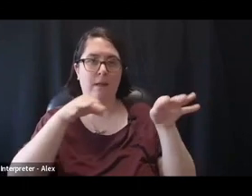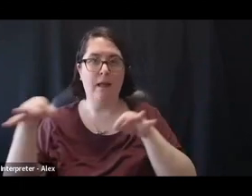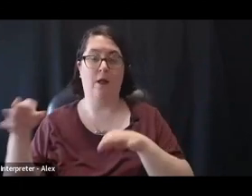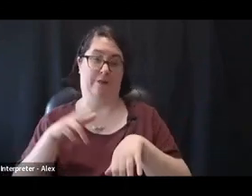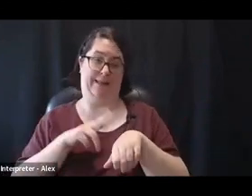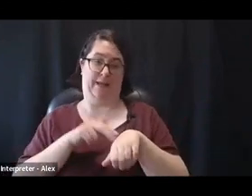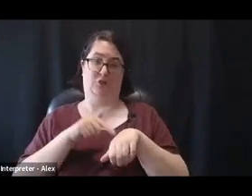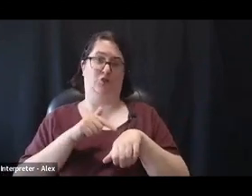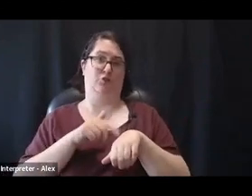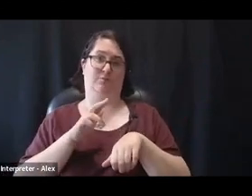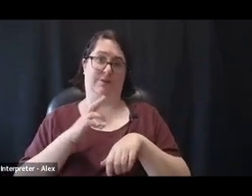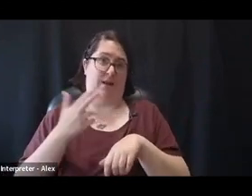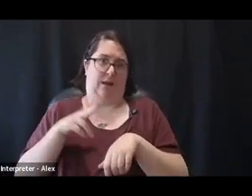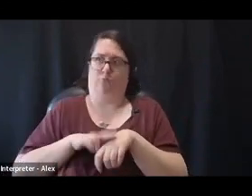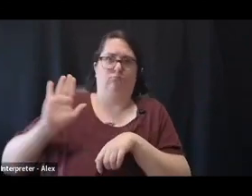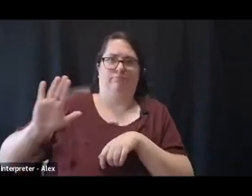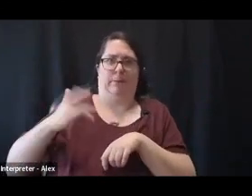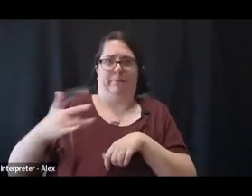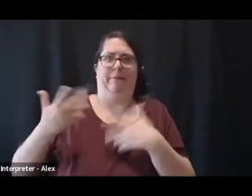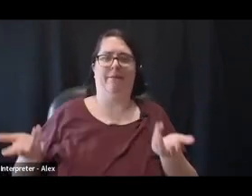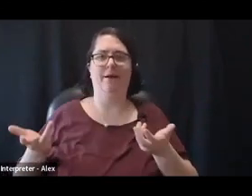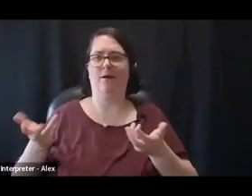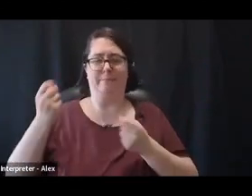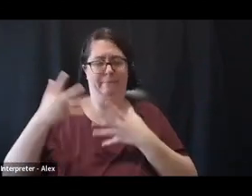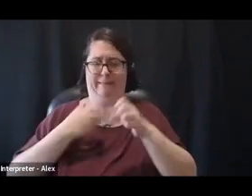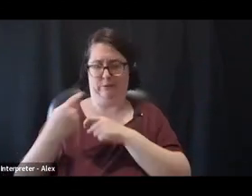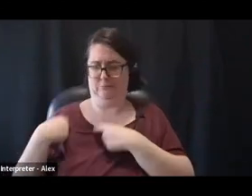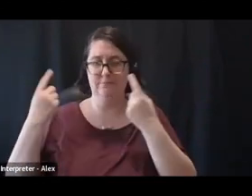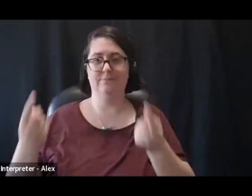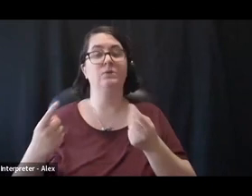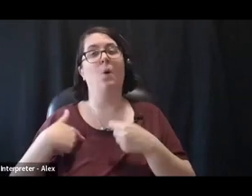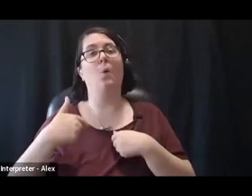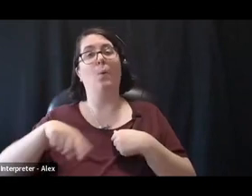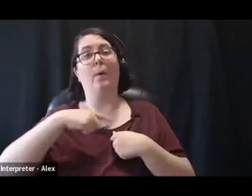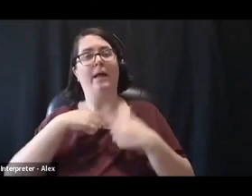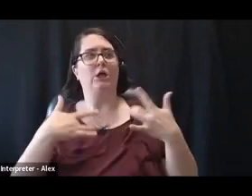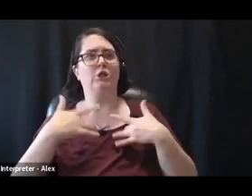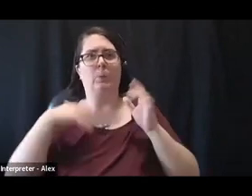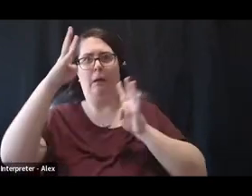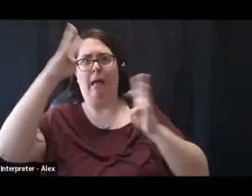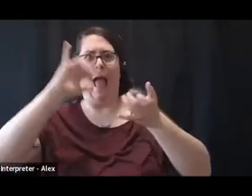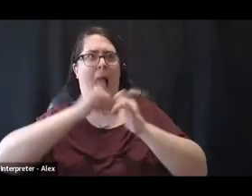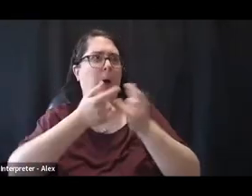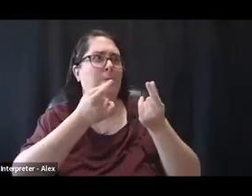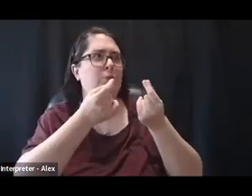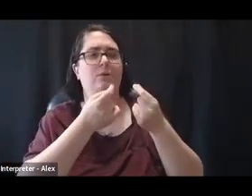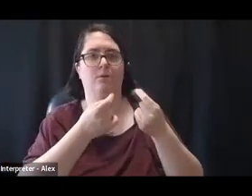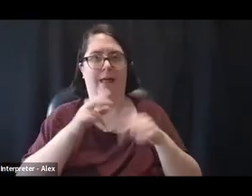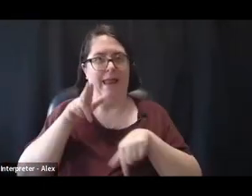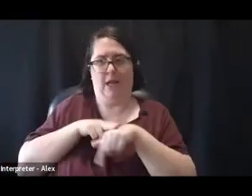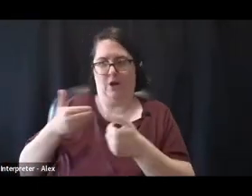doing this for millions of years. So we don't have to necessarily be quite so concerned about coming up with these new frameworks and